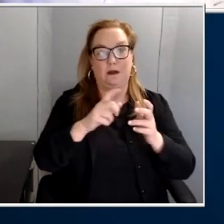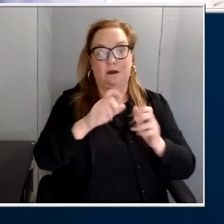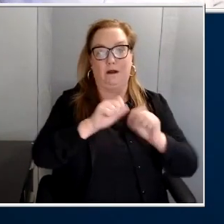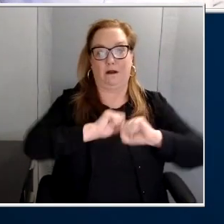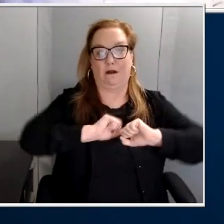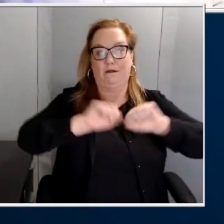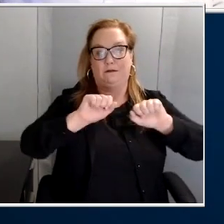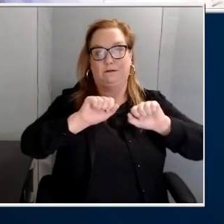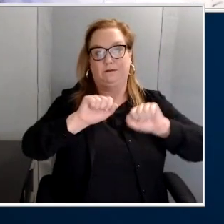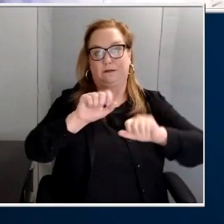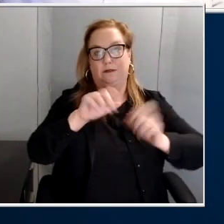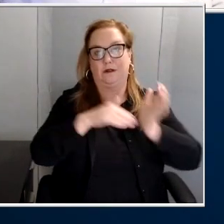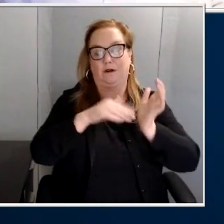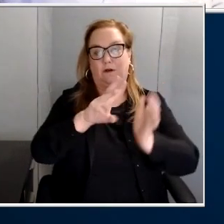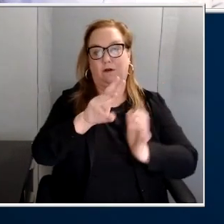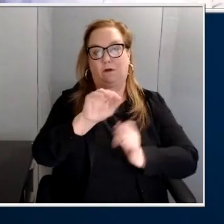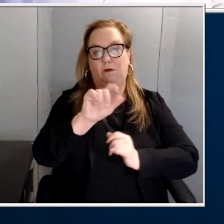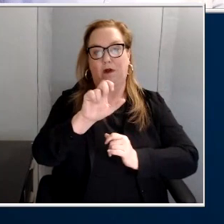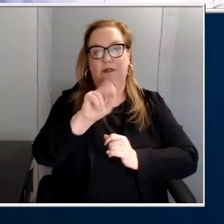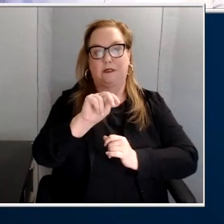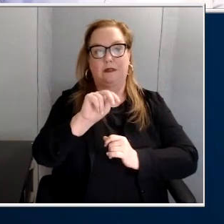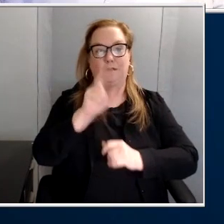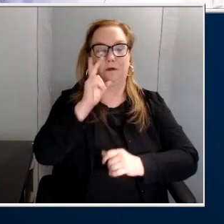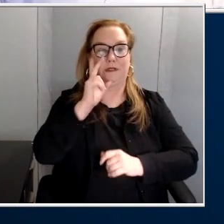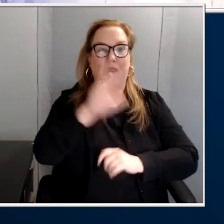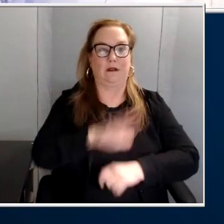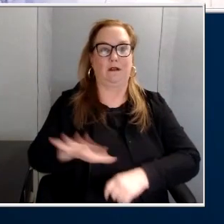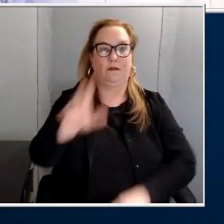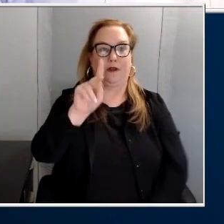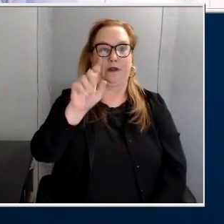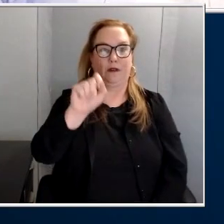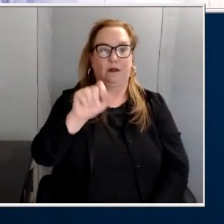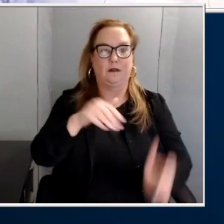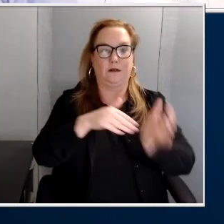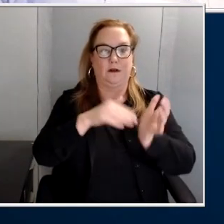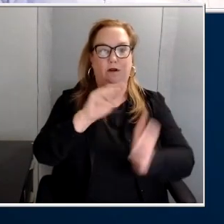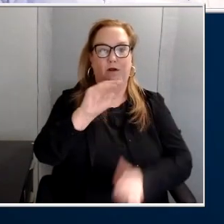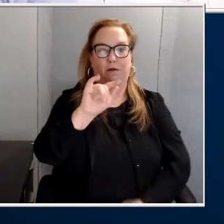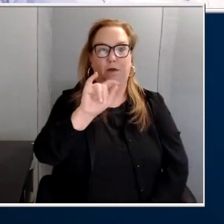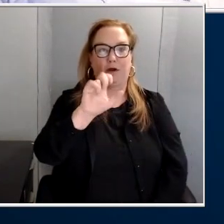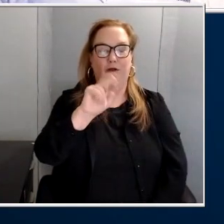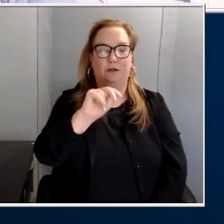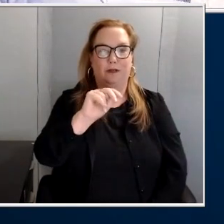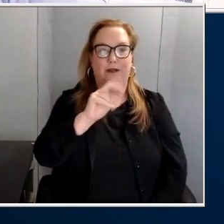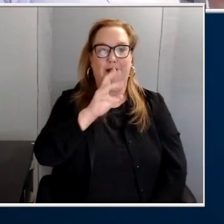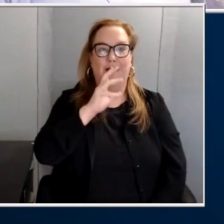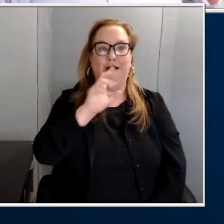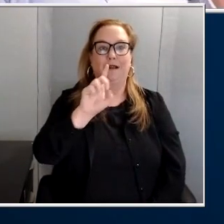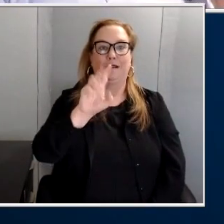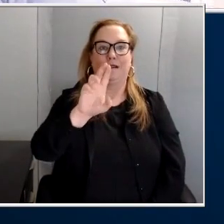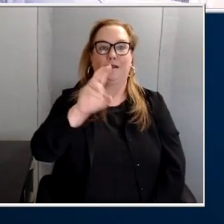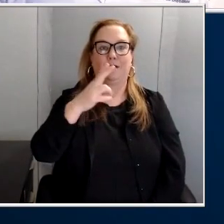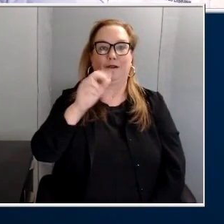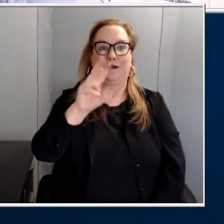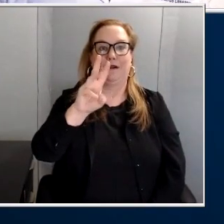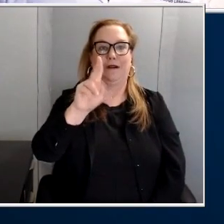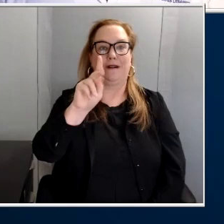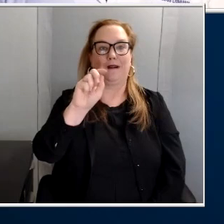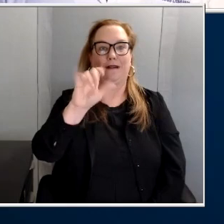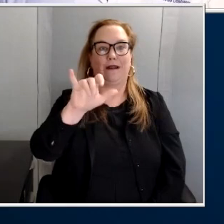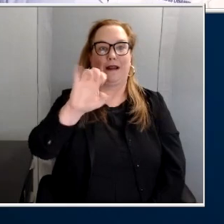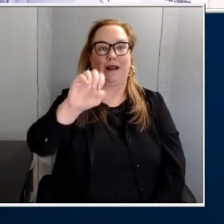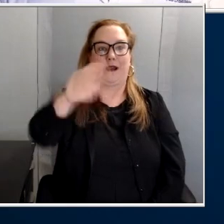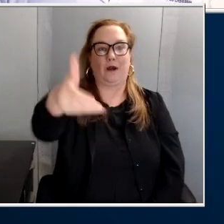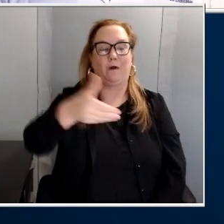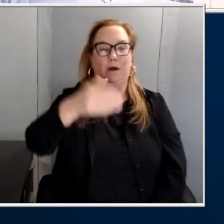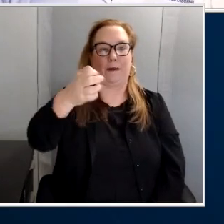Dr. Watson is seeing with Motion across Kansas. Now I'm going to call you Dr. Motion. I'm off to a great start this morning. Hawkeye. Hey, welcome back. Medical Director